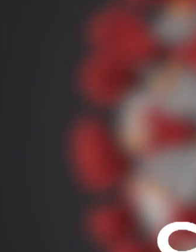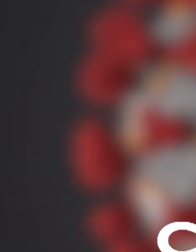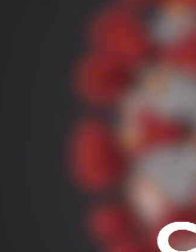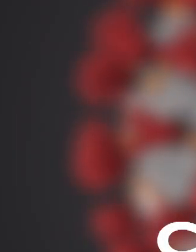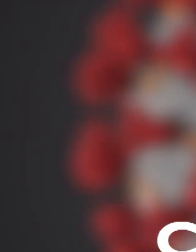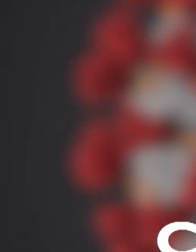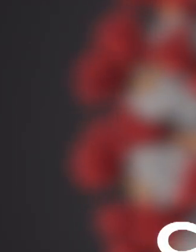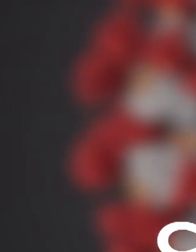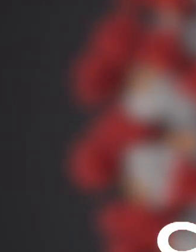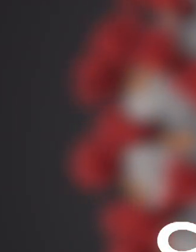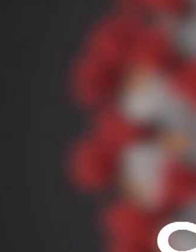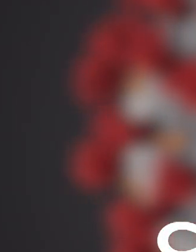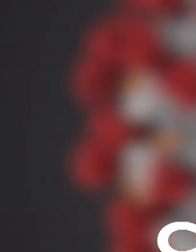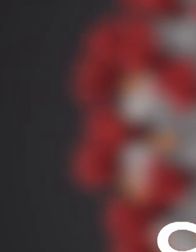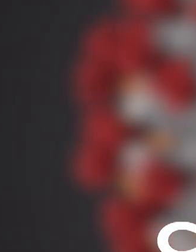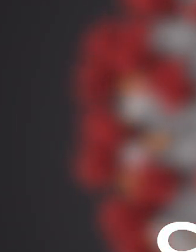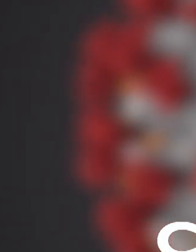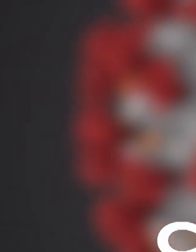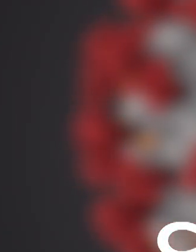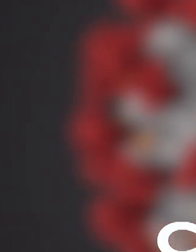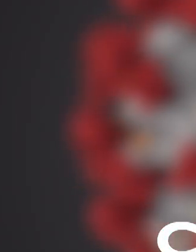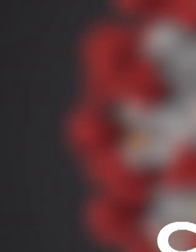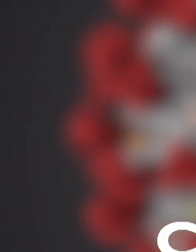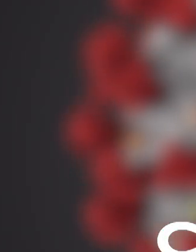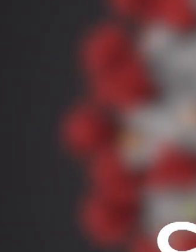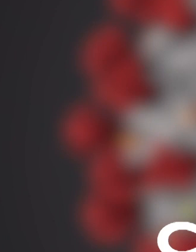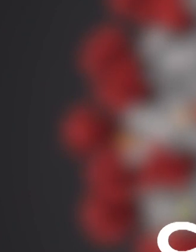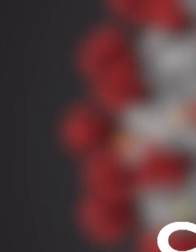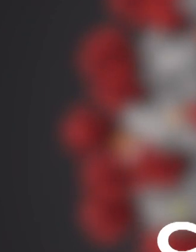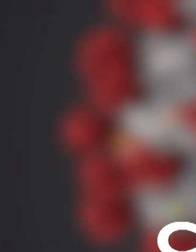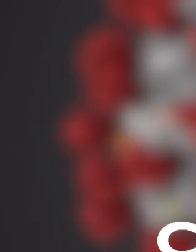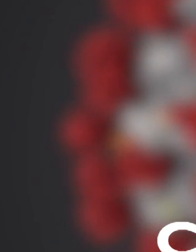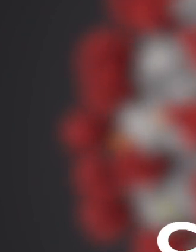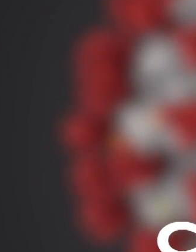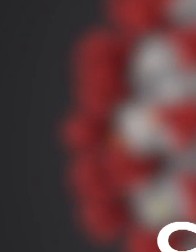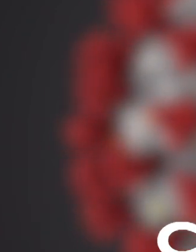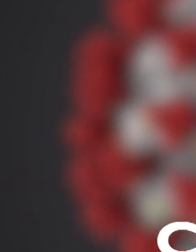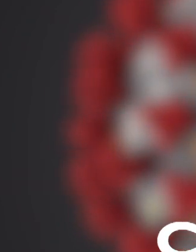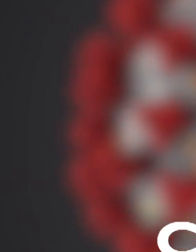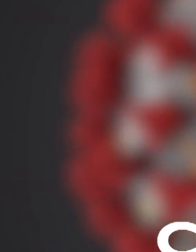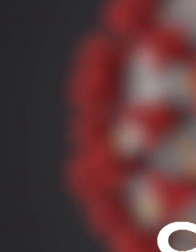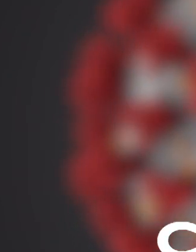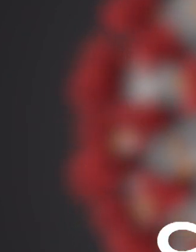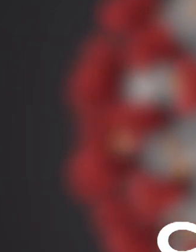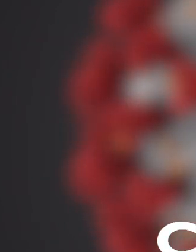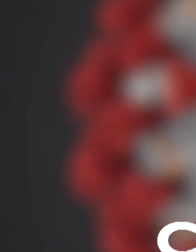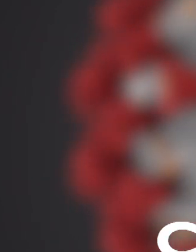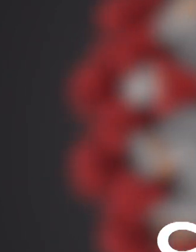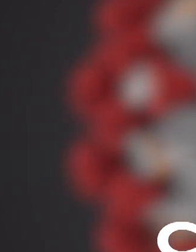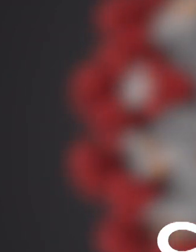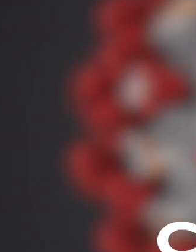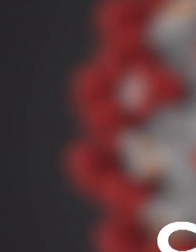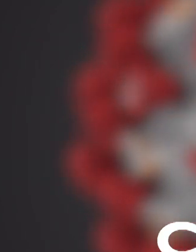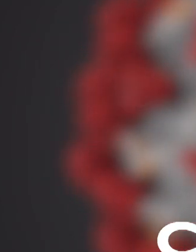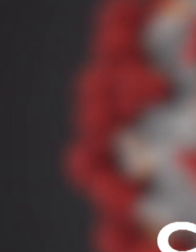For the latest information regarding the COVID-19 pandemic in Cupertino, please visit